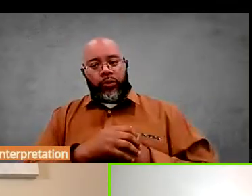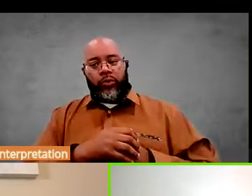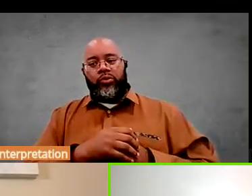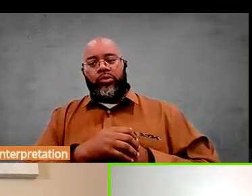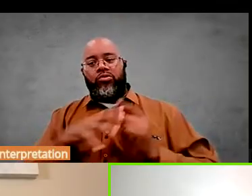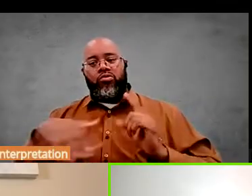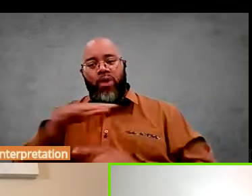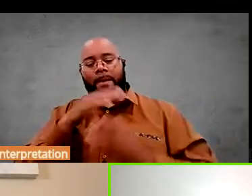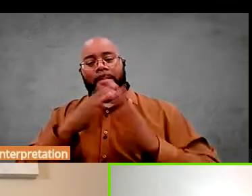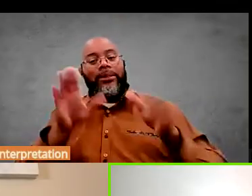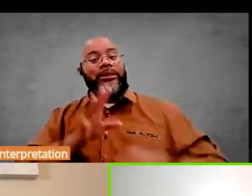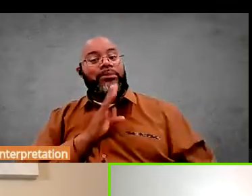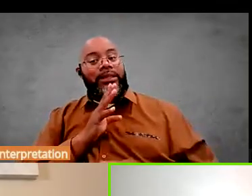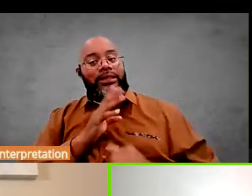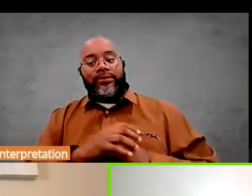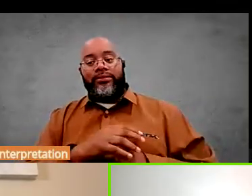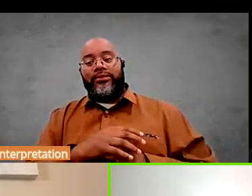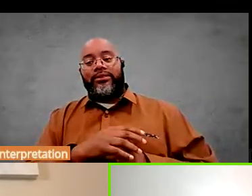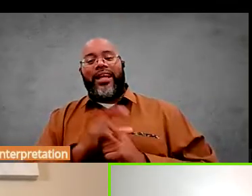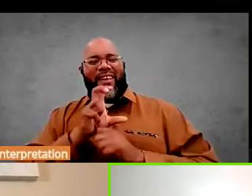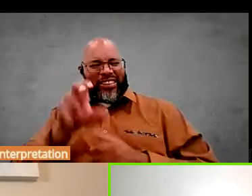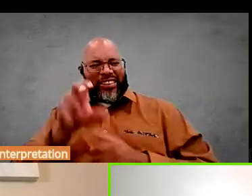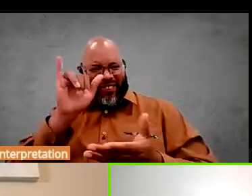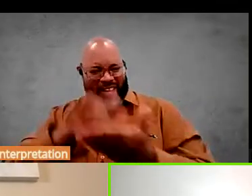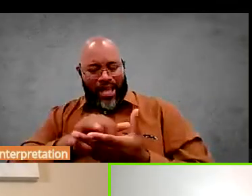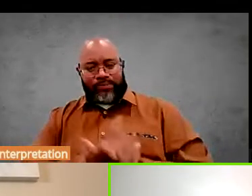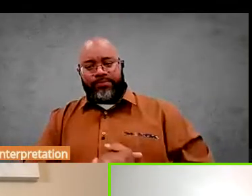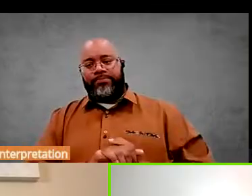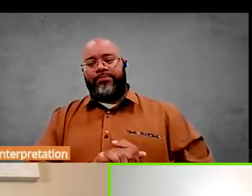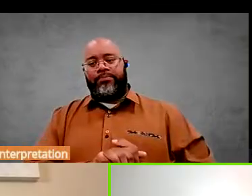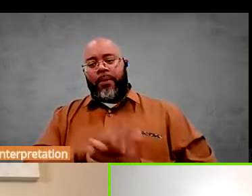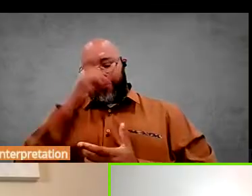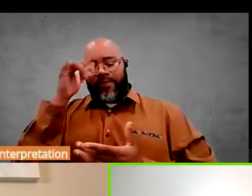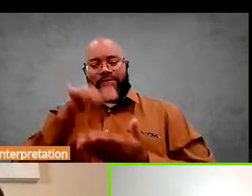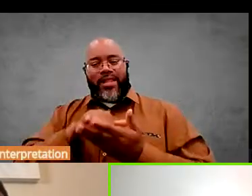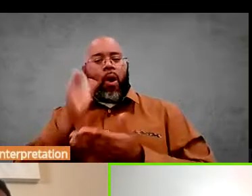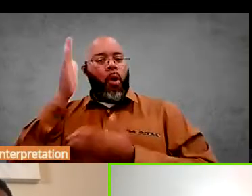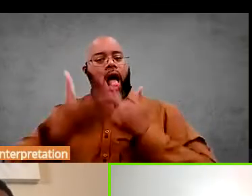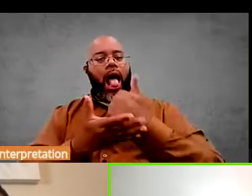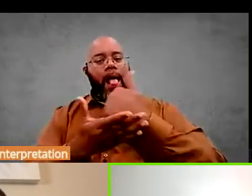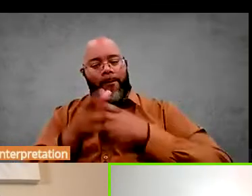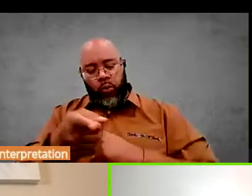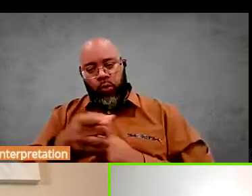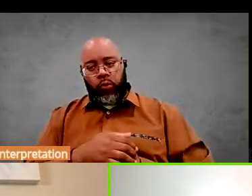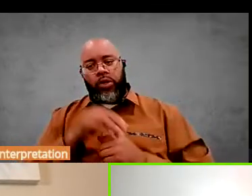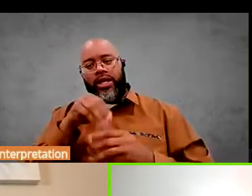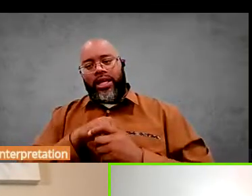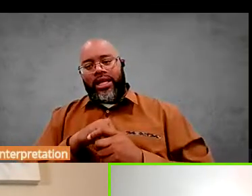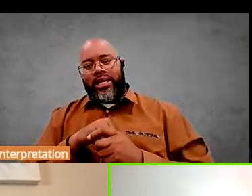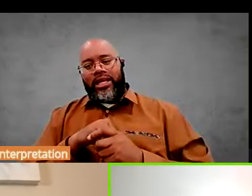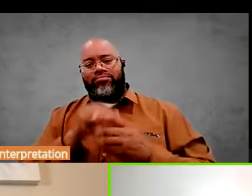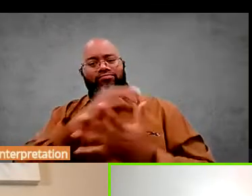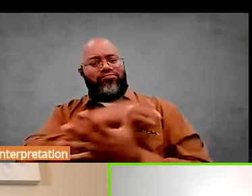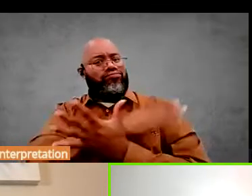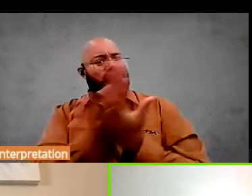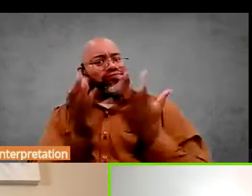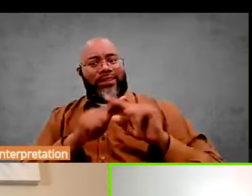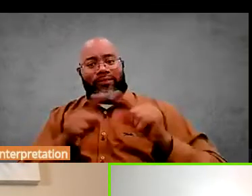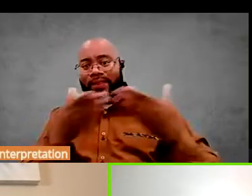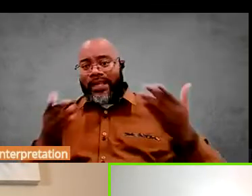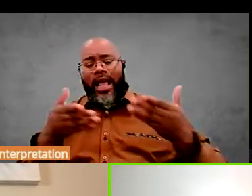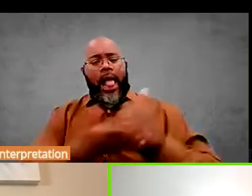around public speaking. Invest in that, because that will help you in a range of different things. It will help you